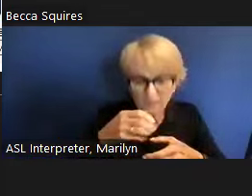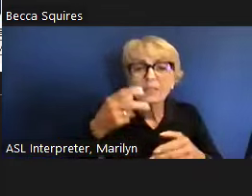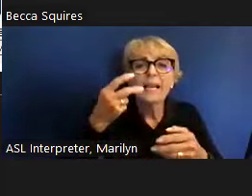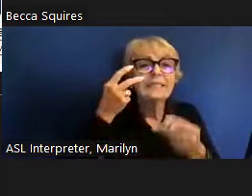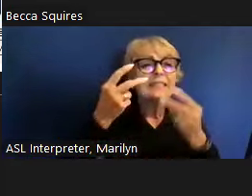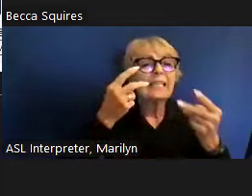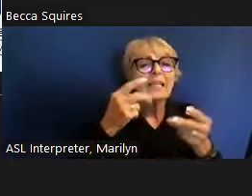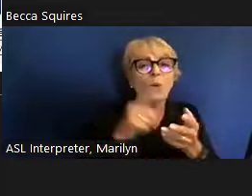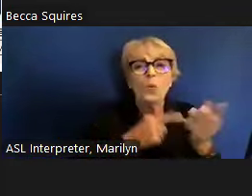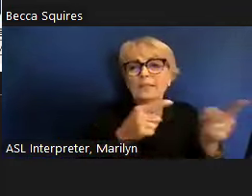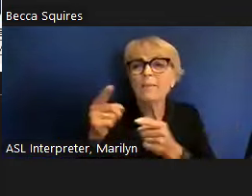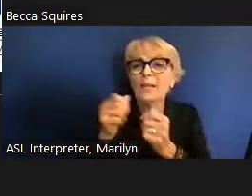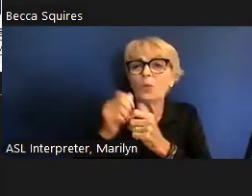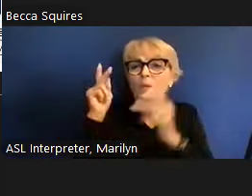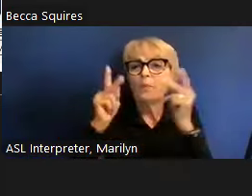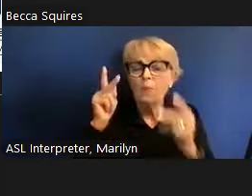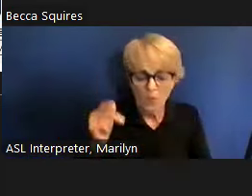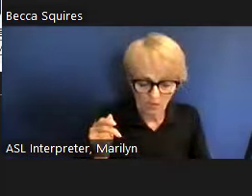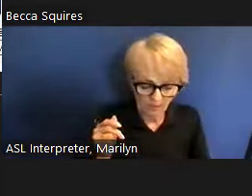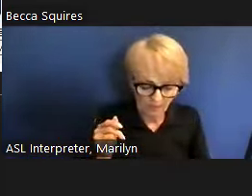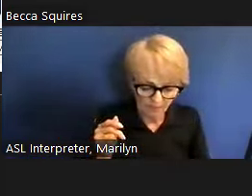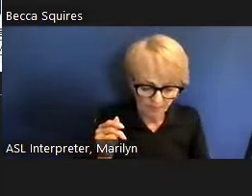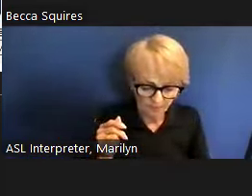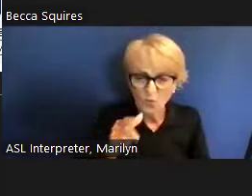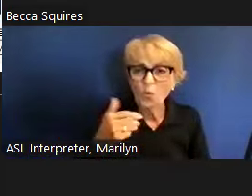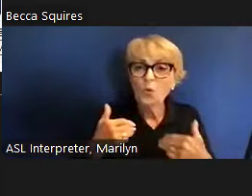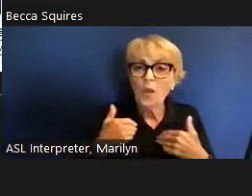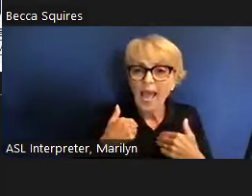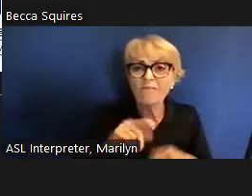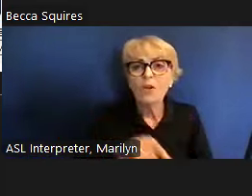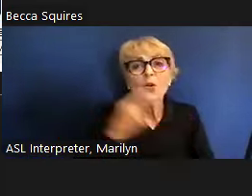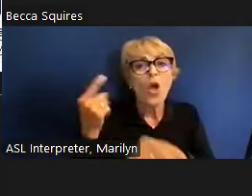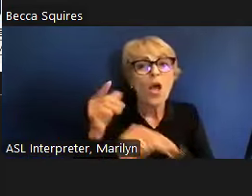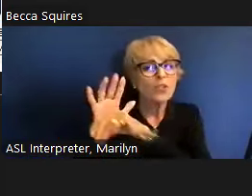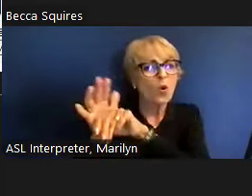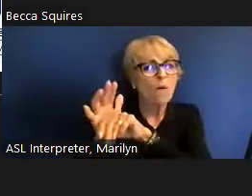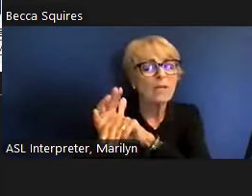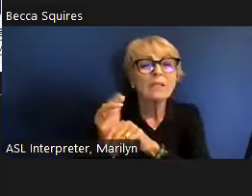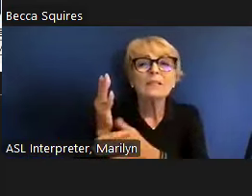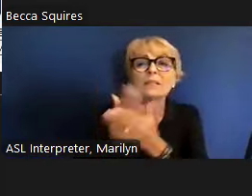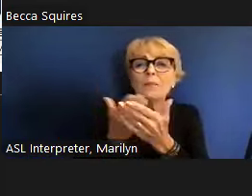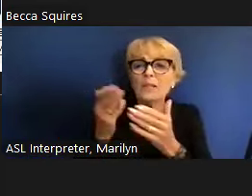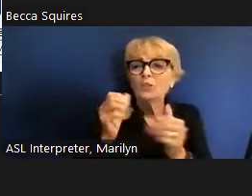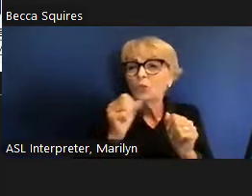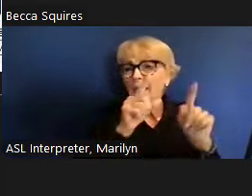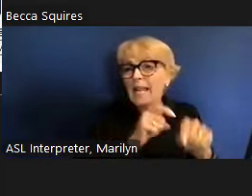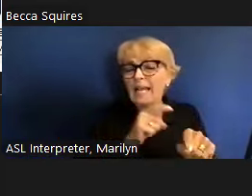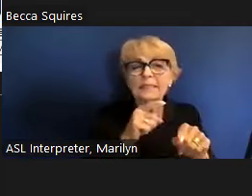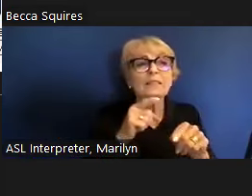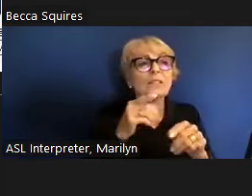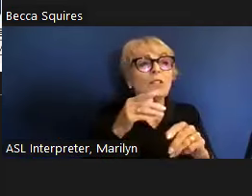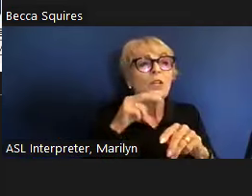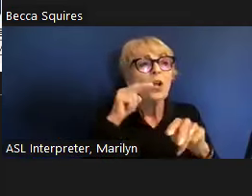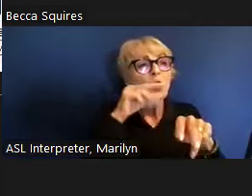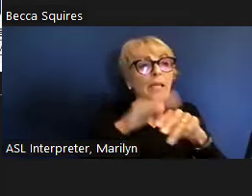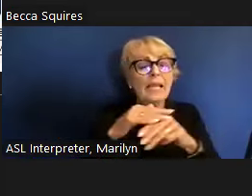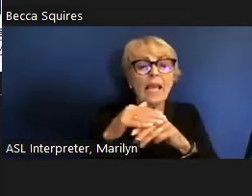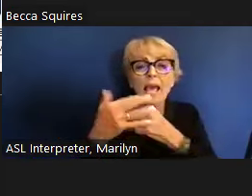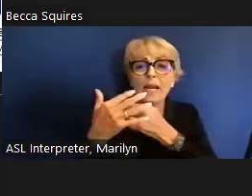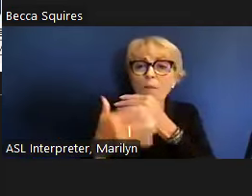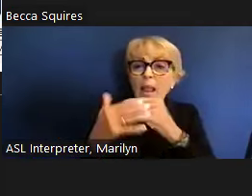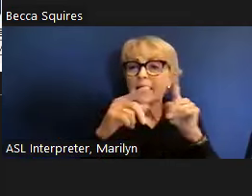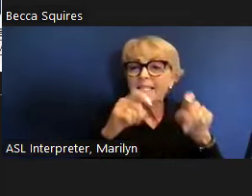people who have long COVID. Because some things you can test by looking at blood tests or scans, but